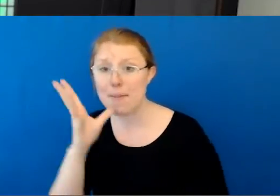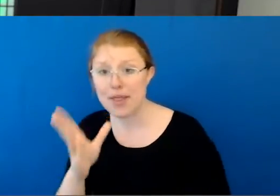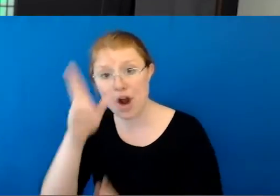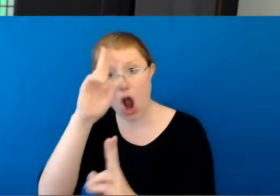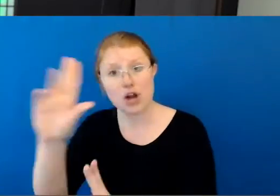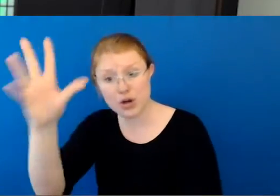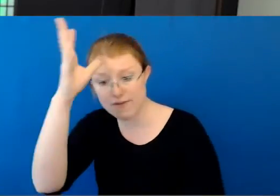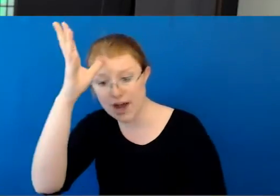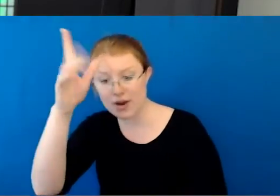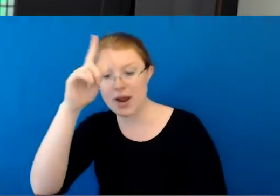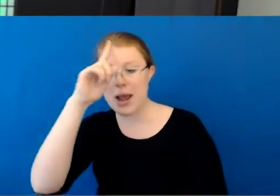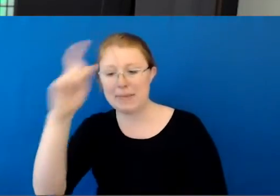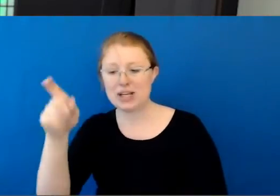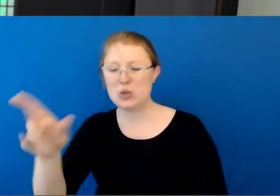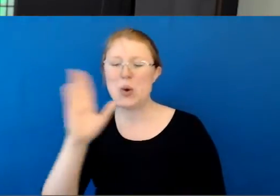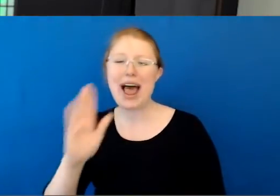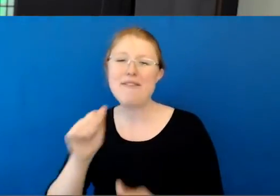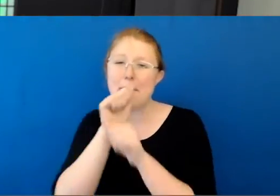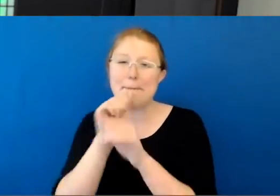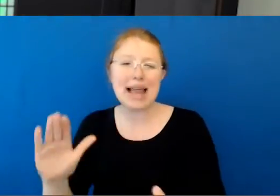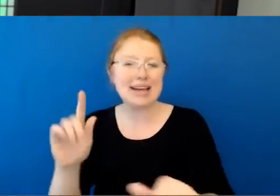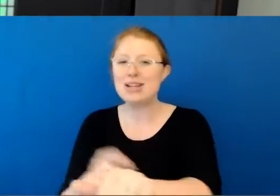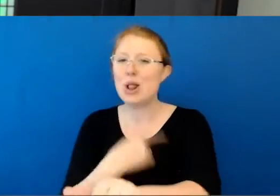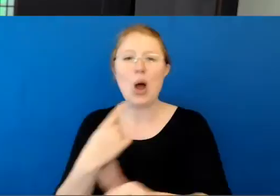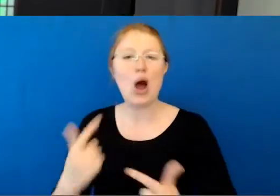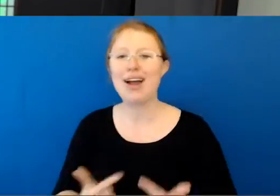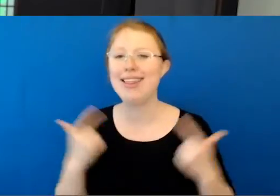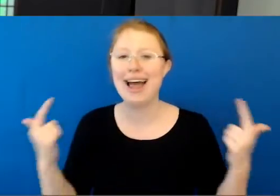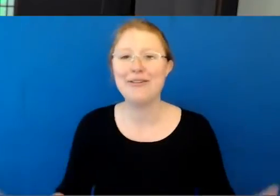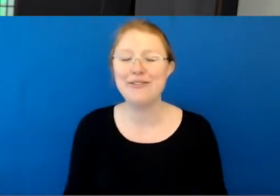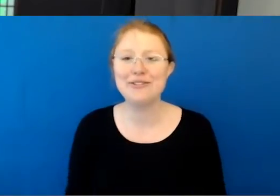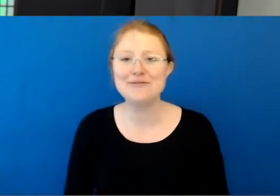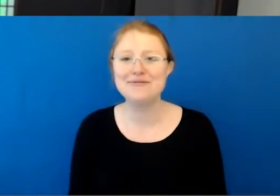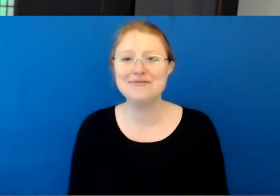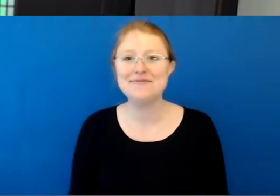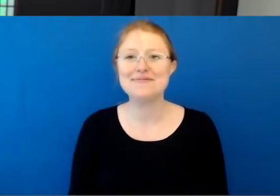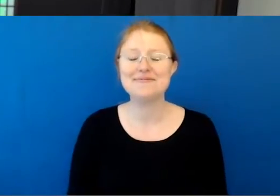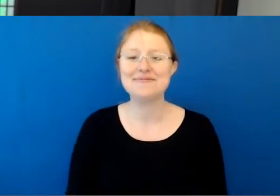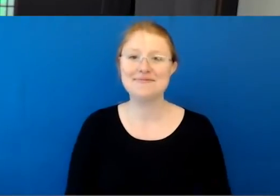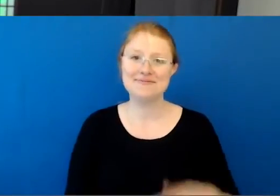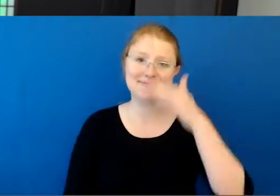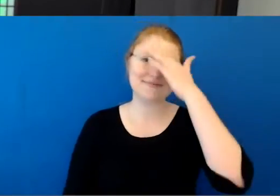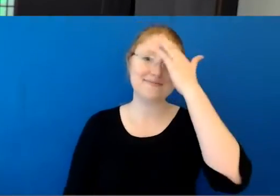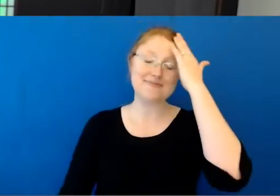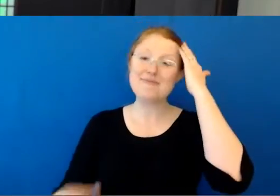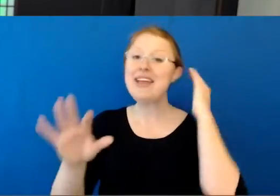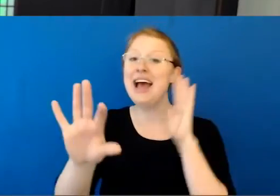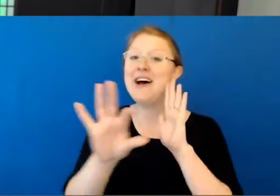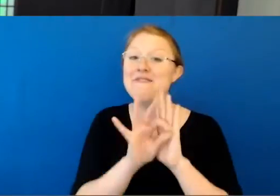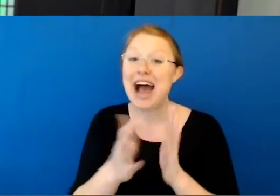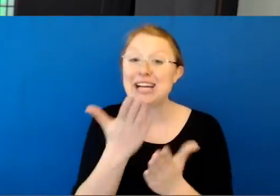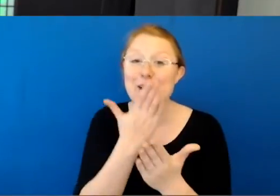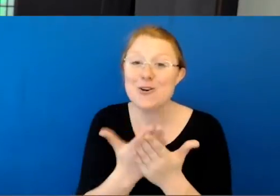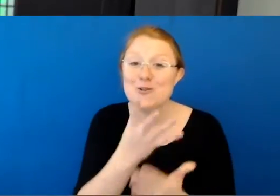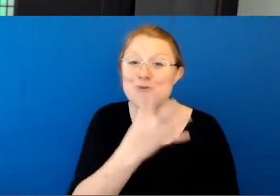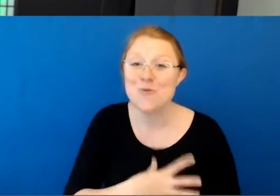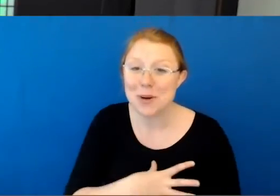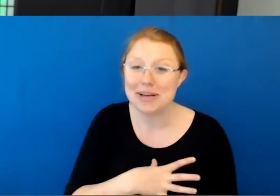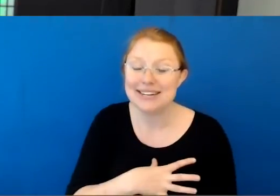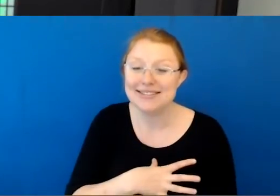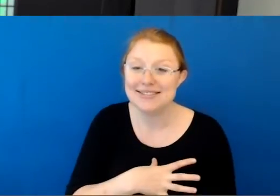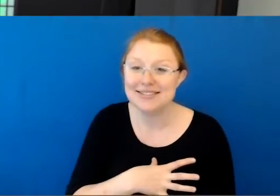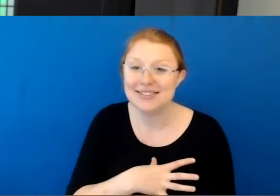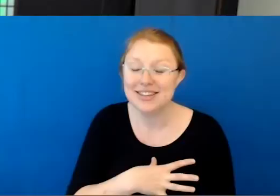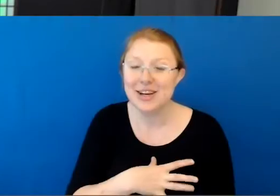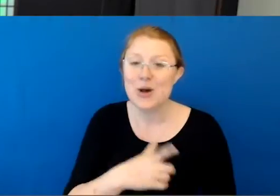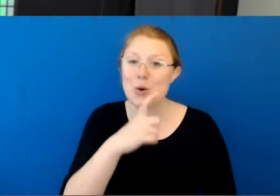that's found in Exodus 20, verse 12. Honor your father and mother. It's repeated because Ephesians is quoting Exodus. Honor your father and your